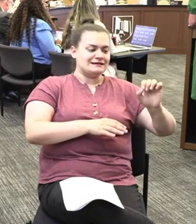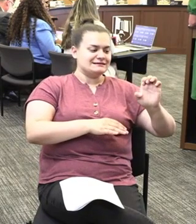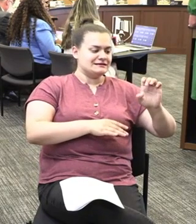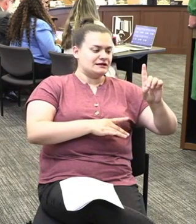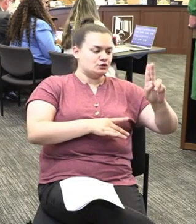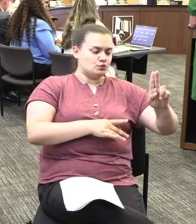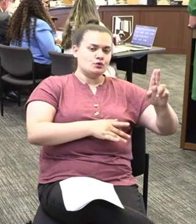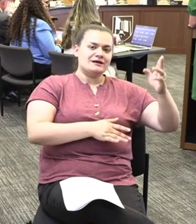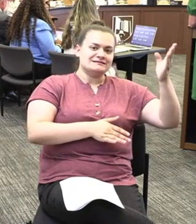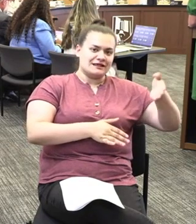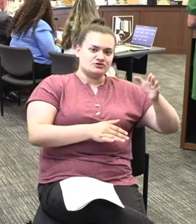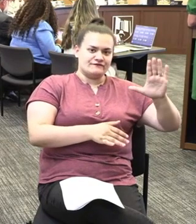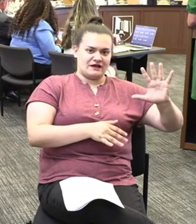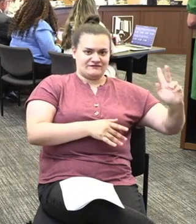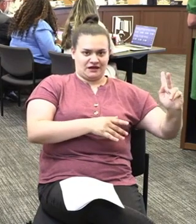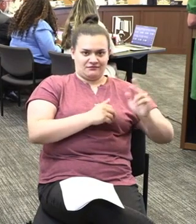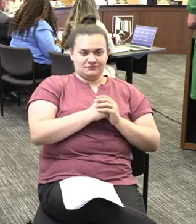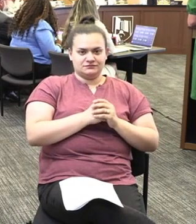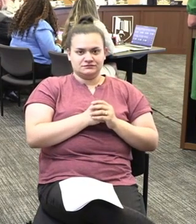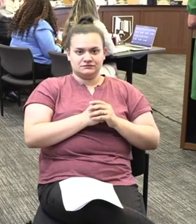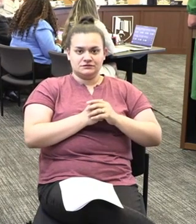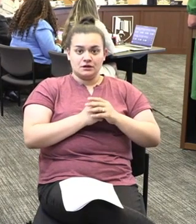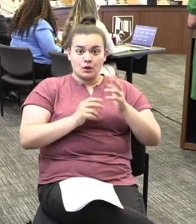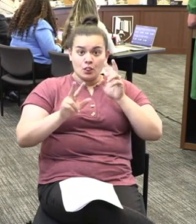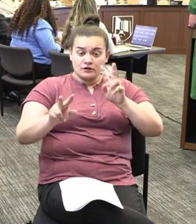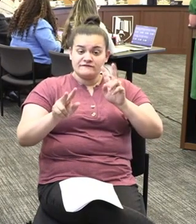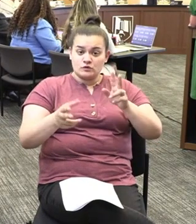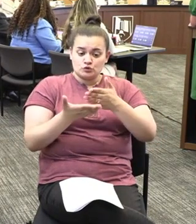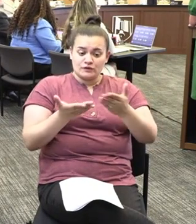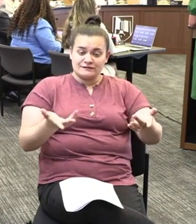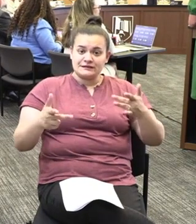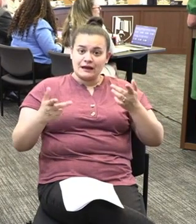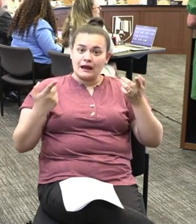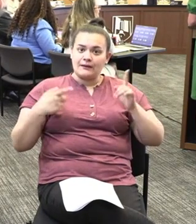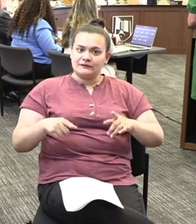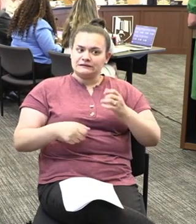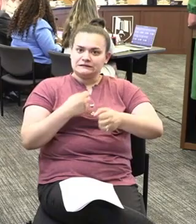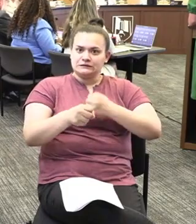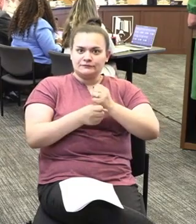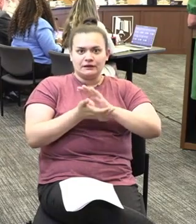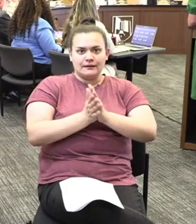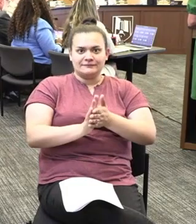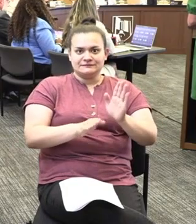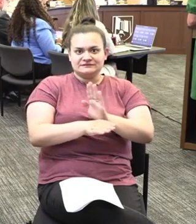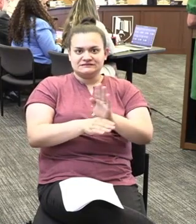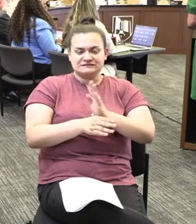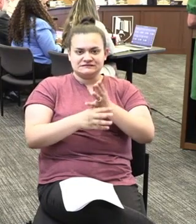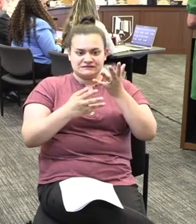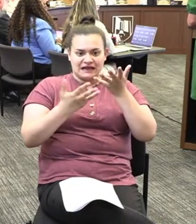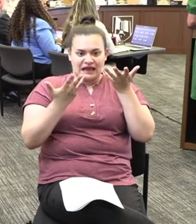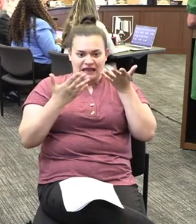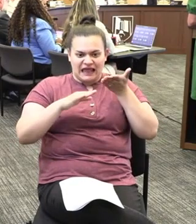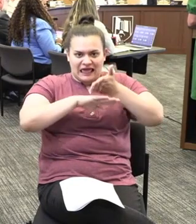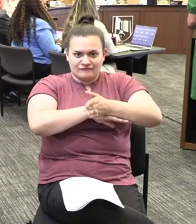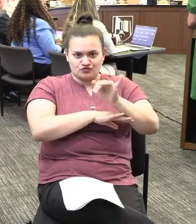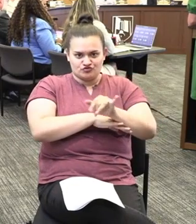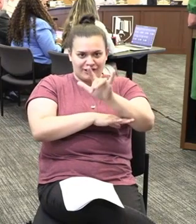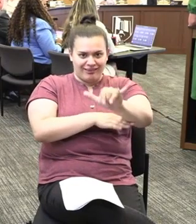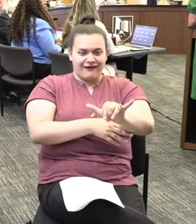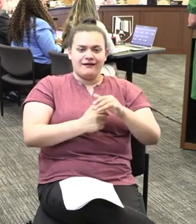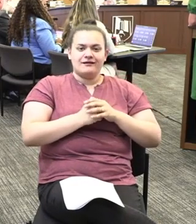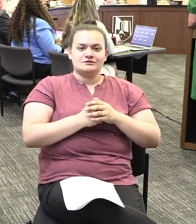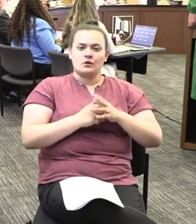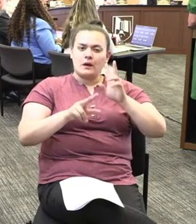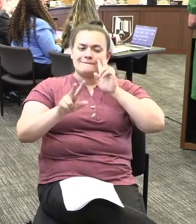jjc.edu/5K for that event. So looking forward to some stuff coming up. Our year gets really busy once we're through July. So looking